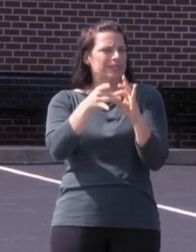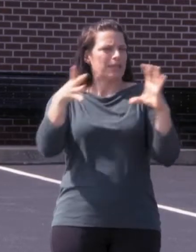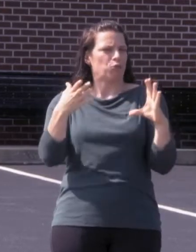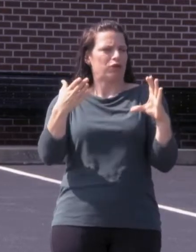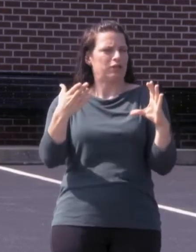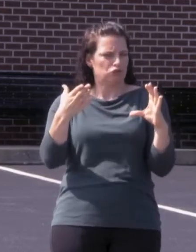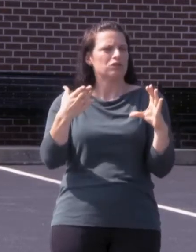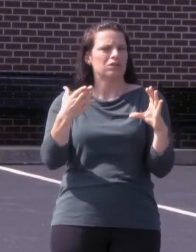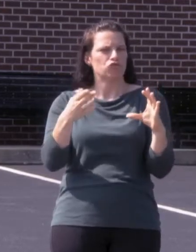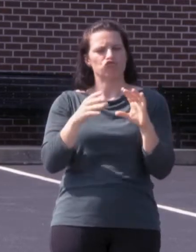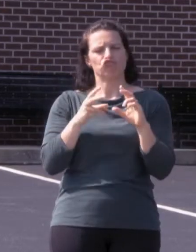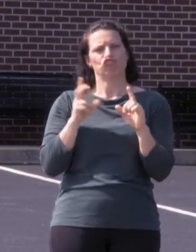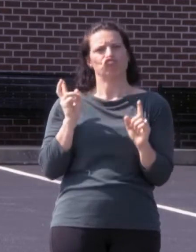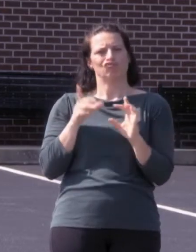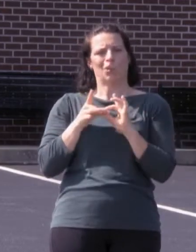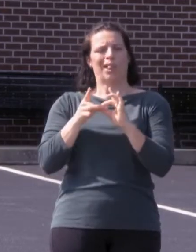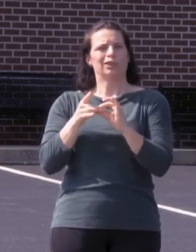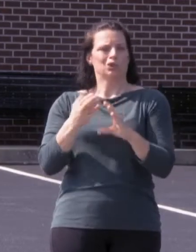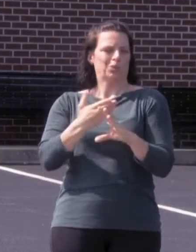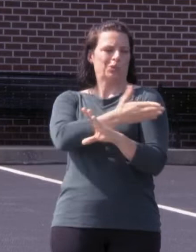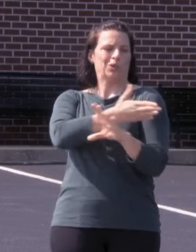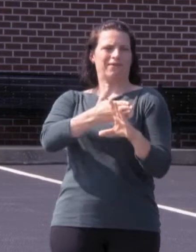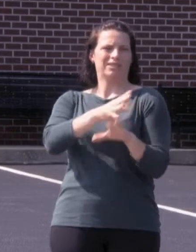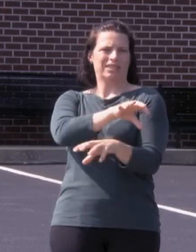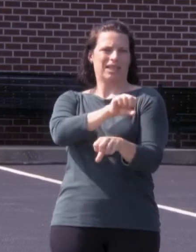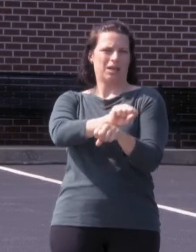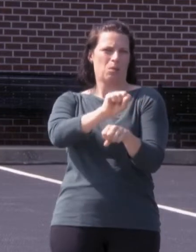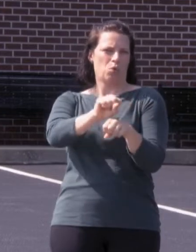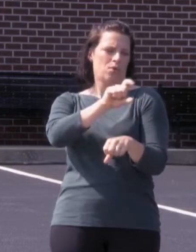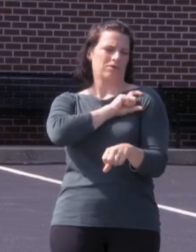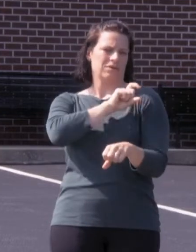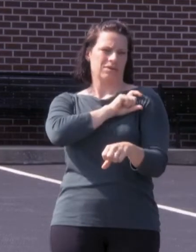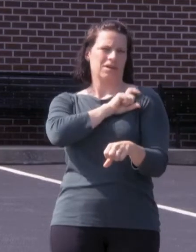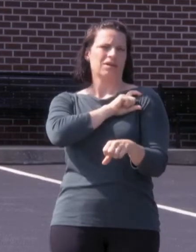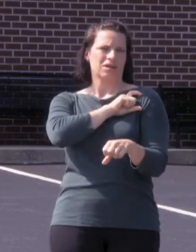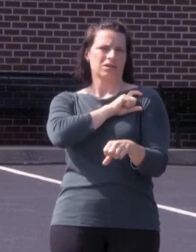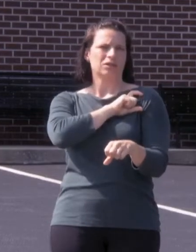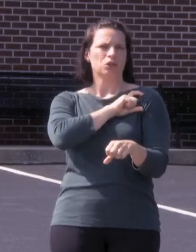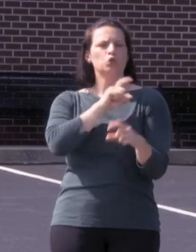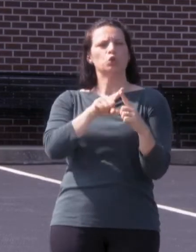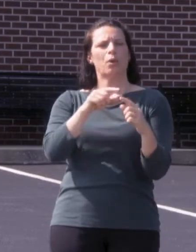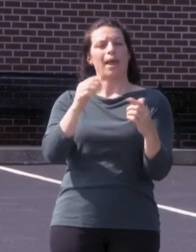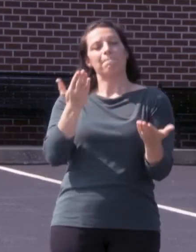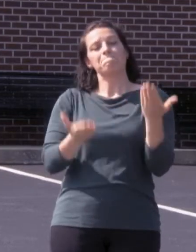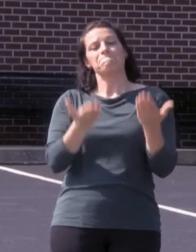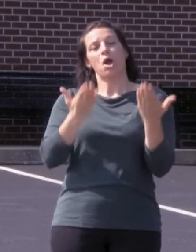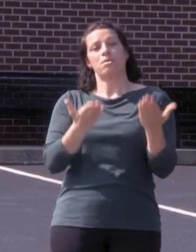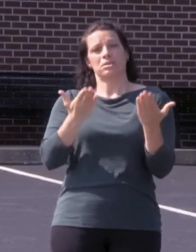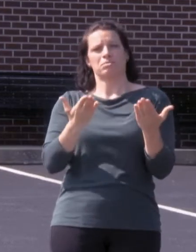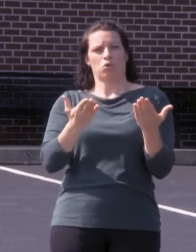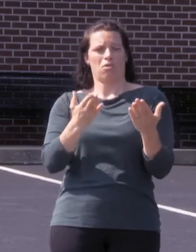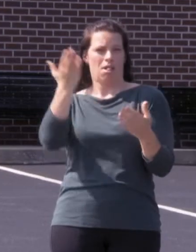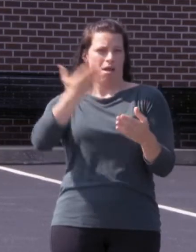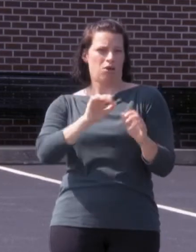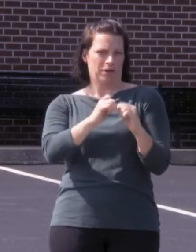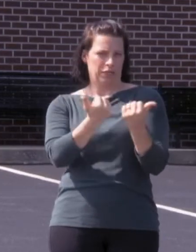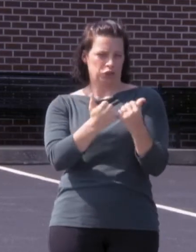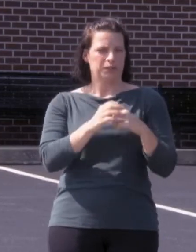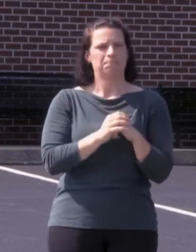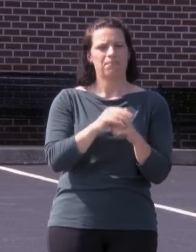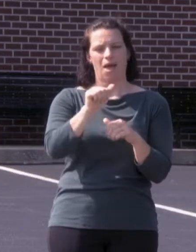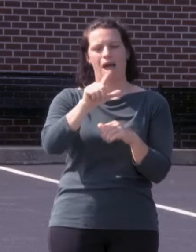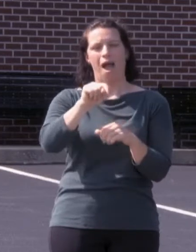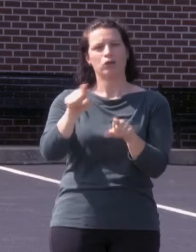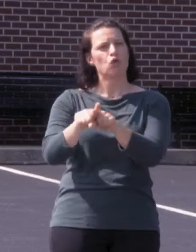separation pertaining to a previously employed law enforcement officer to a prospective hiring agency. The Act